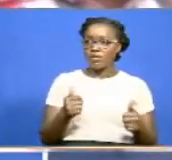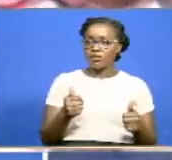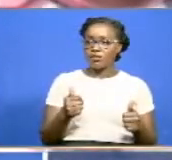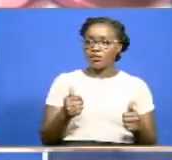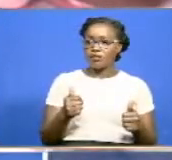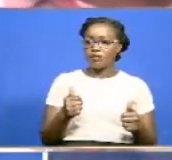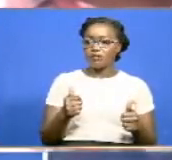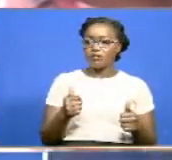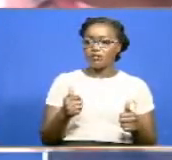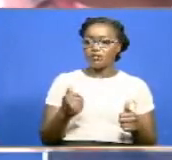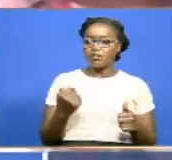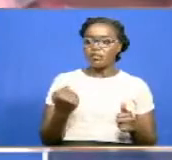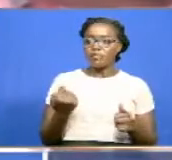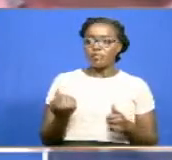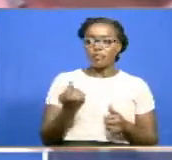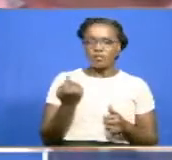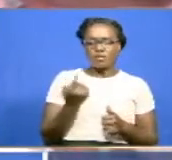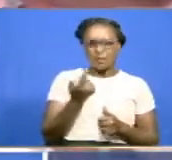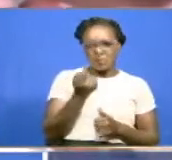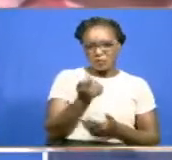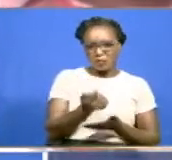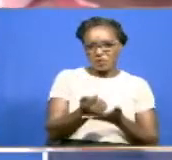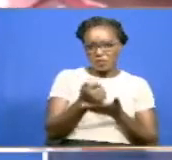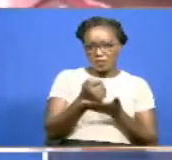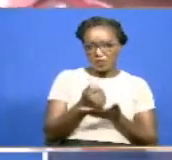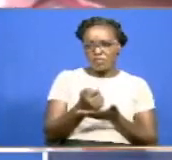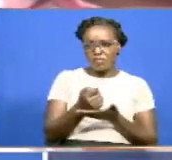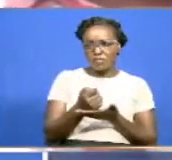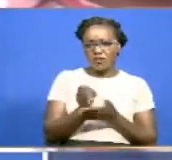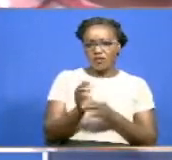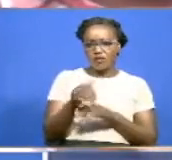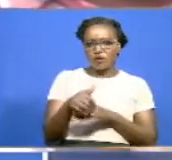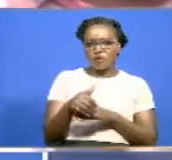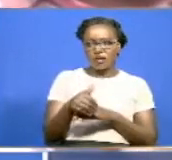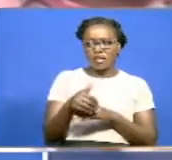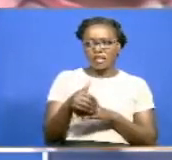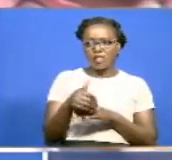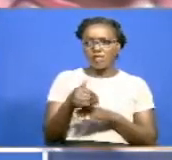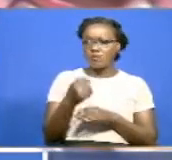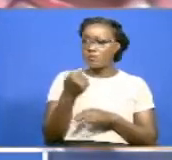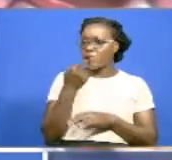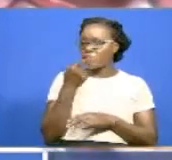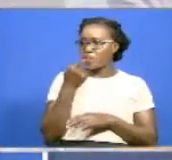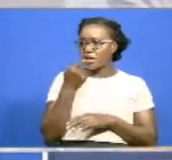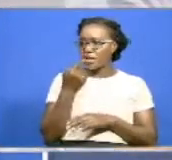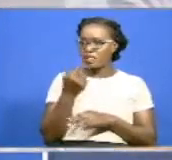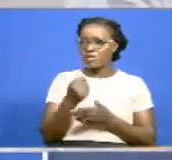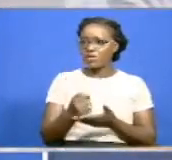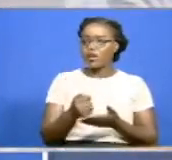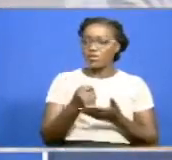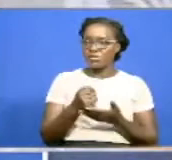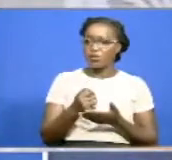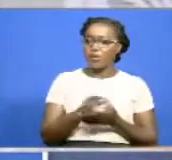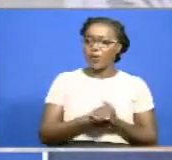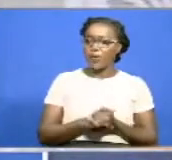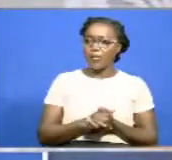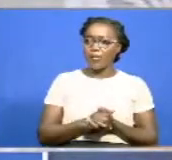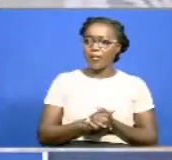Ningeomba nipate msaada kiasi kuhusu pampers na maziwa nani ndio inanikalia. Kwa yule mtu